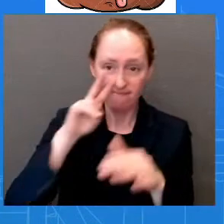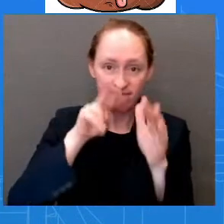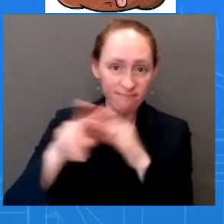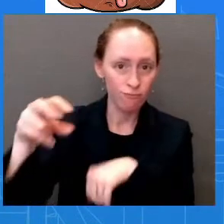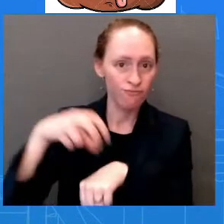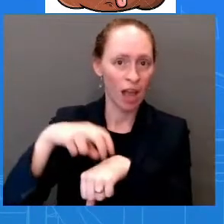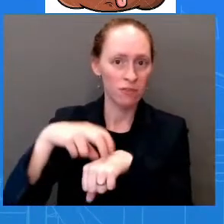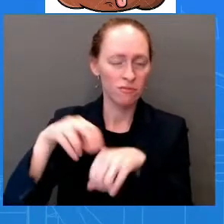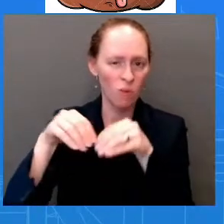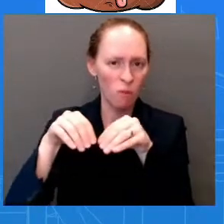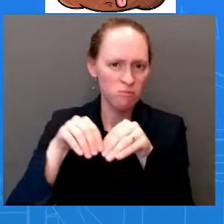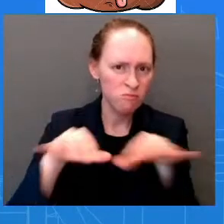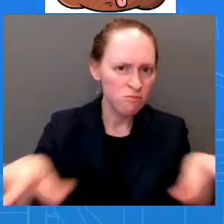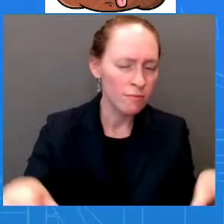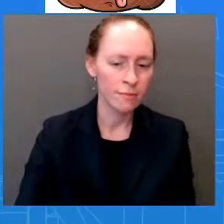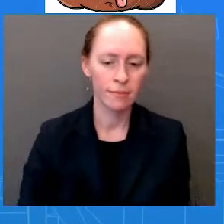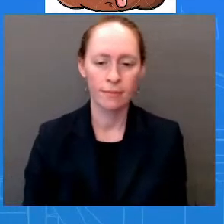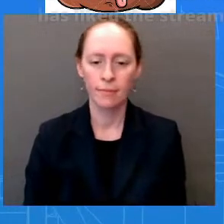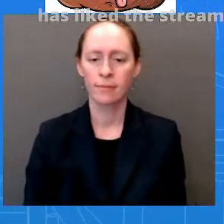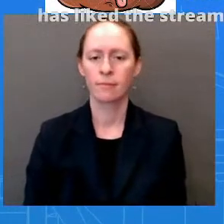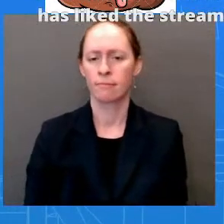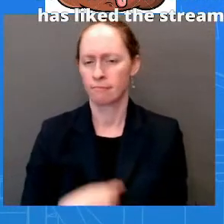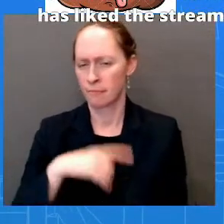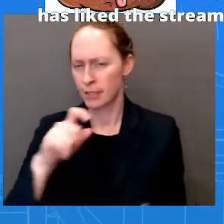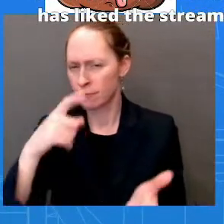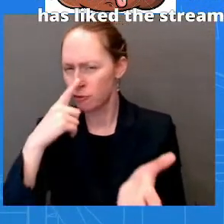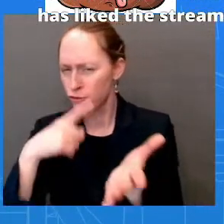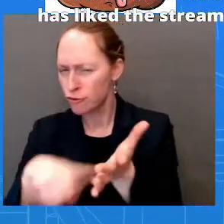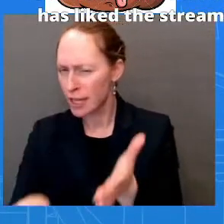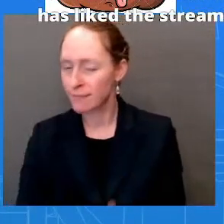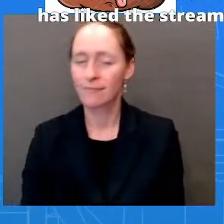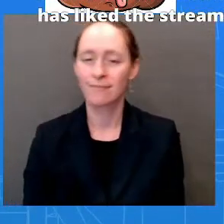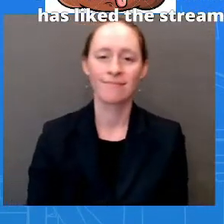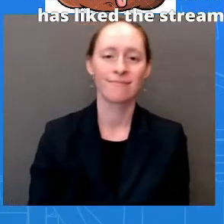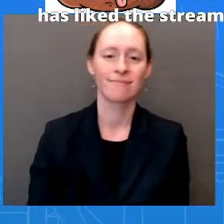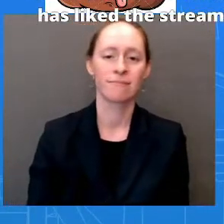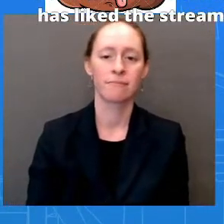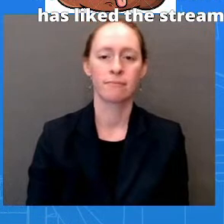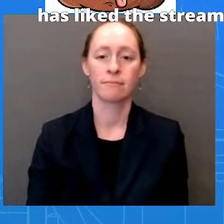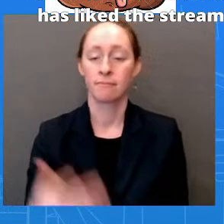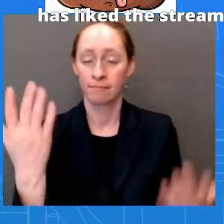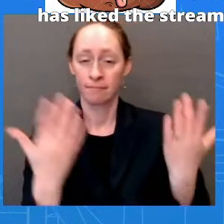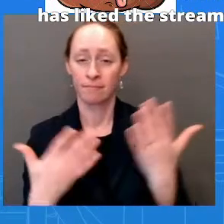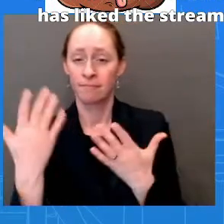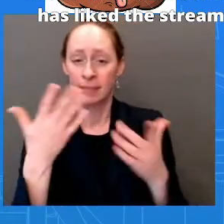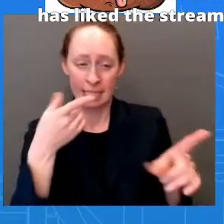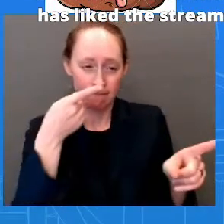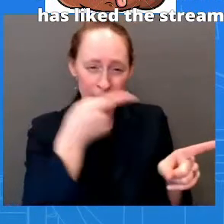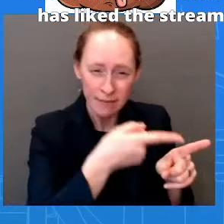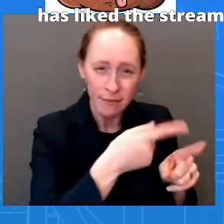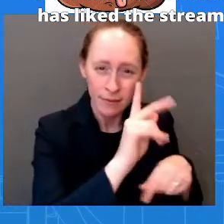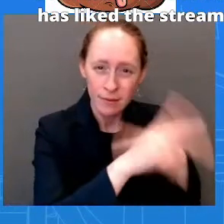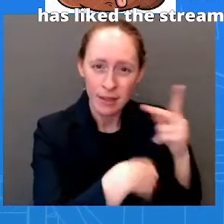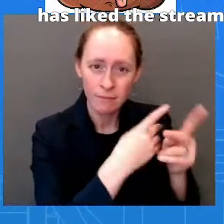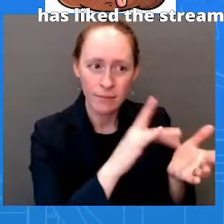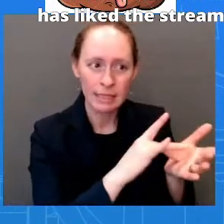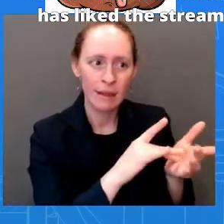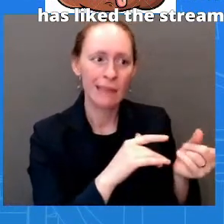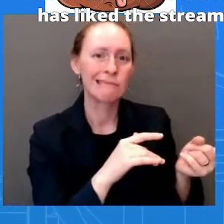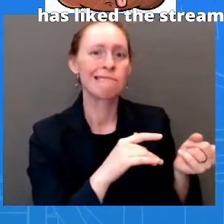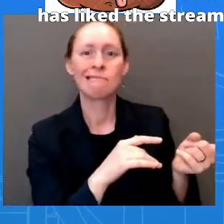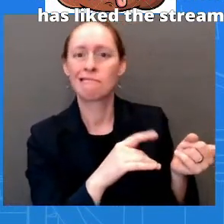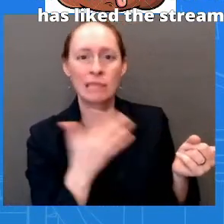individual antibiotics. I'm not aware of antivirals that are in shortage. The single most important thing